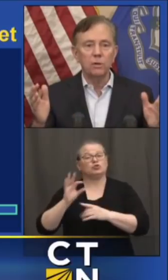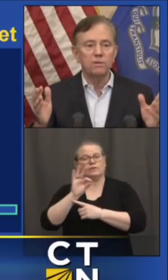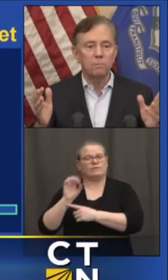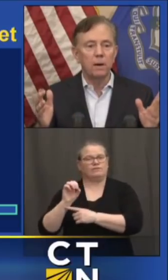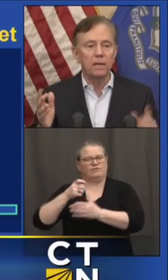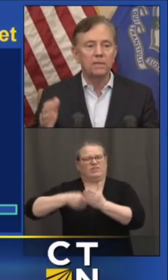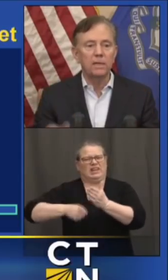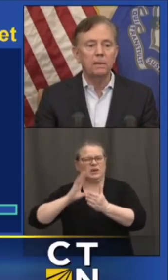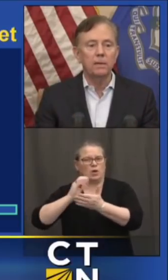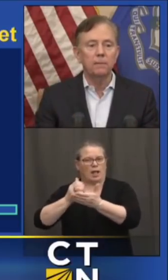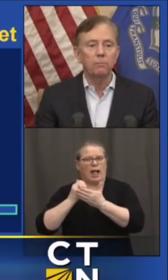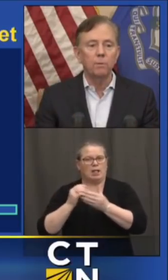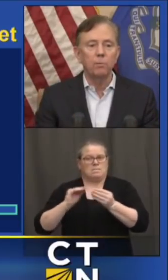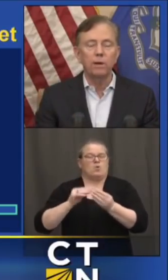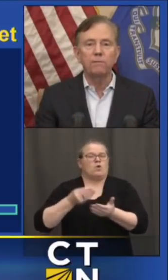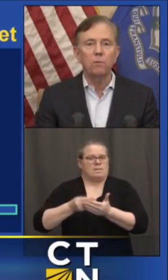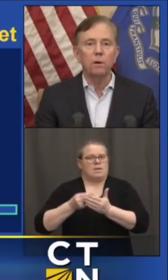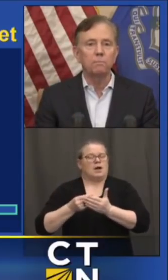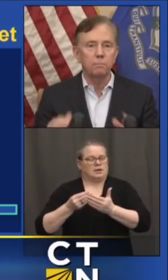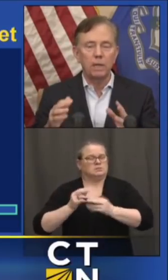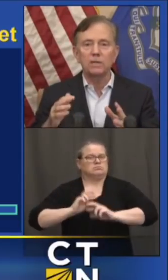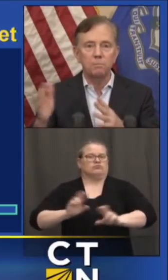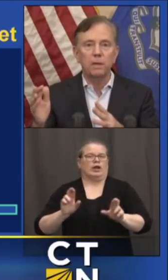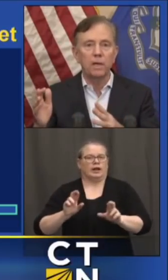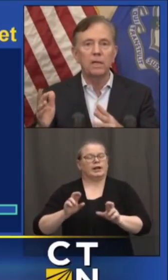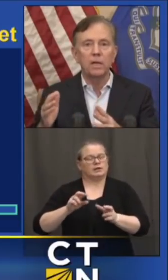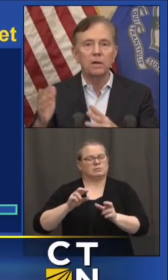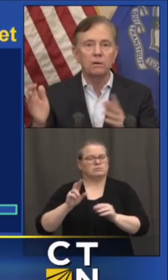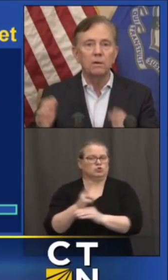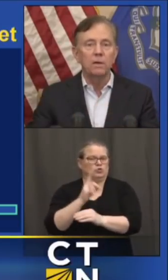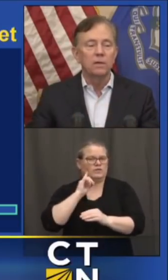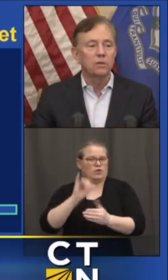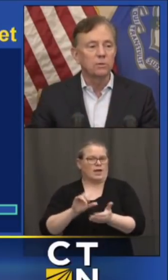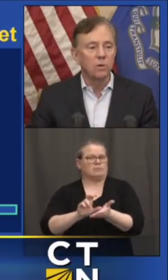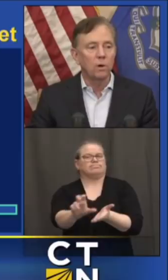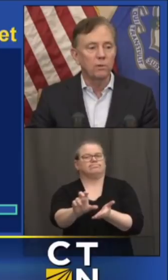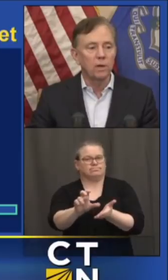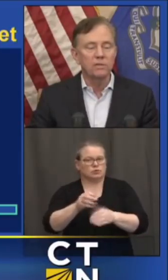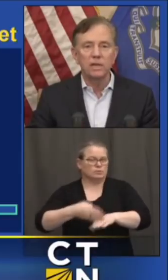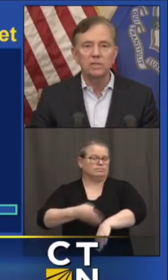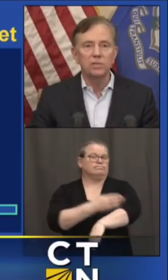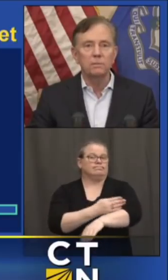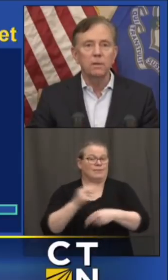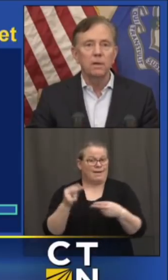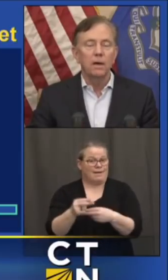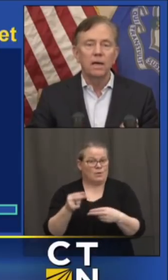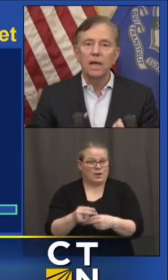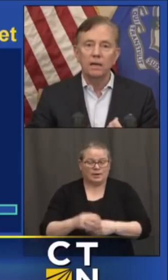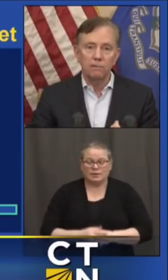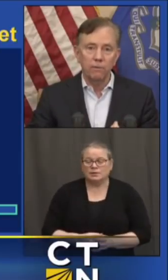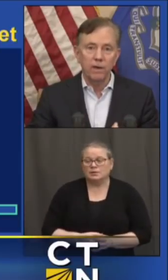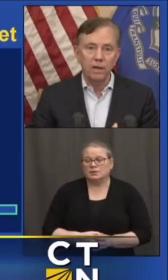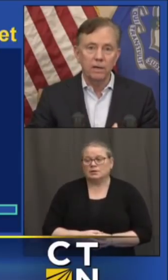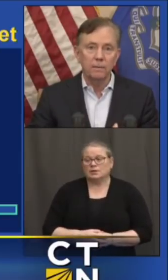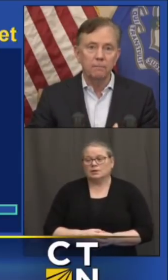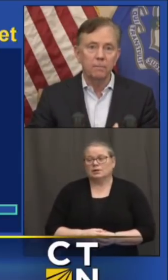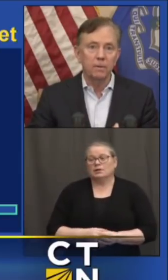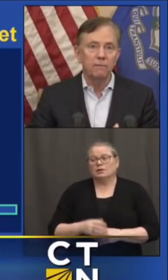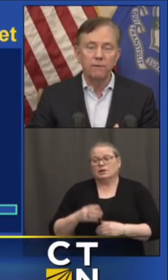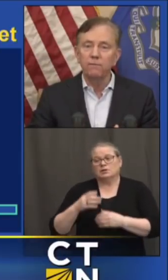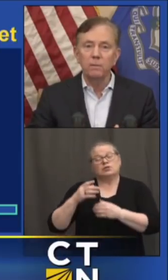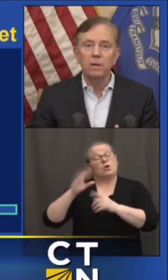Broadly, in terms of bonding, 1.4 plus billion a year in terms of authorization. Again, we've